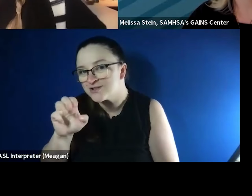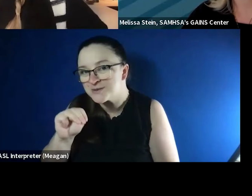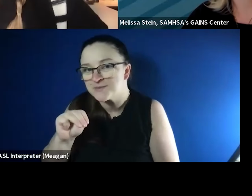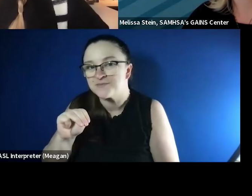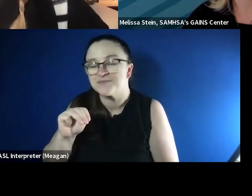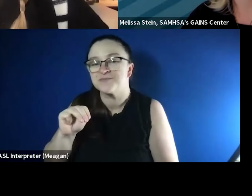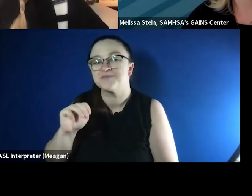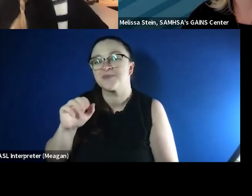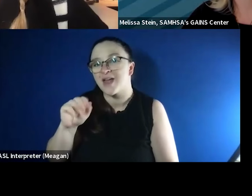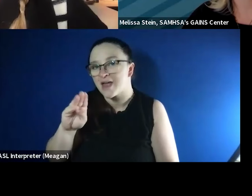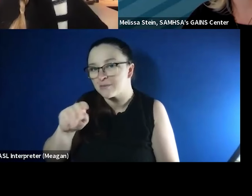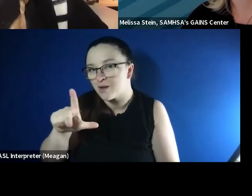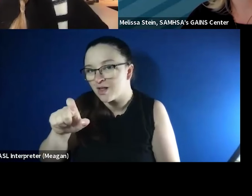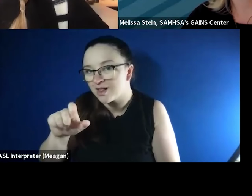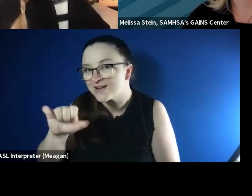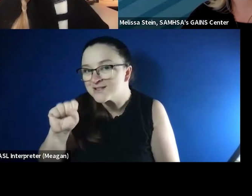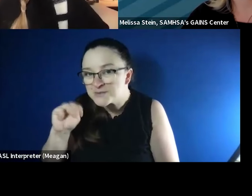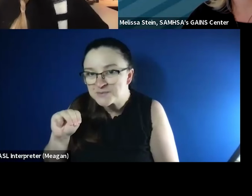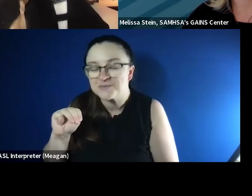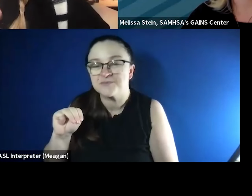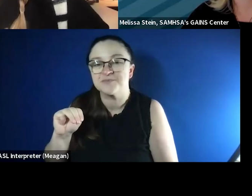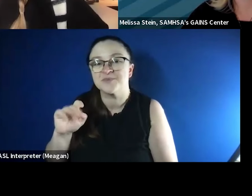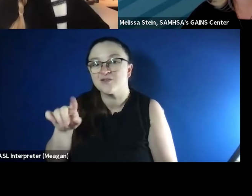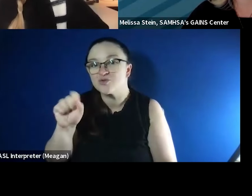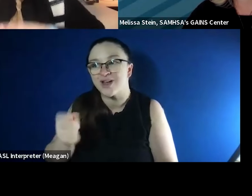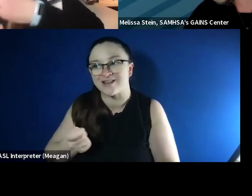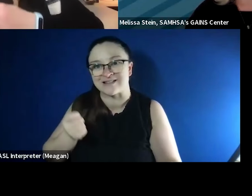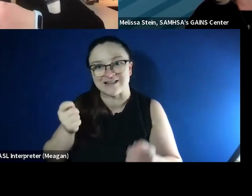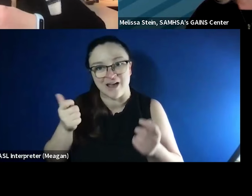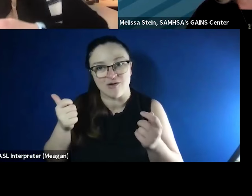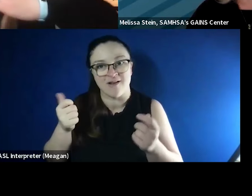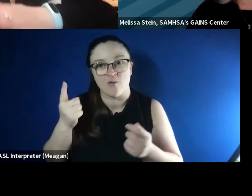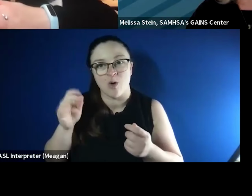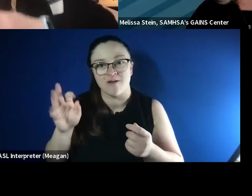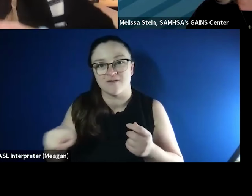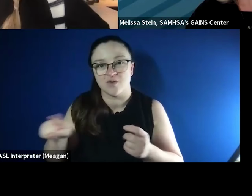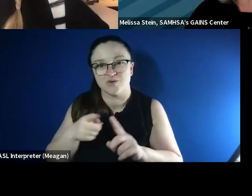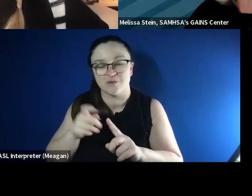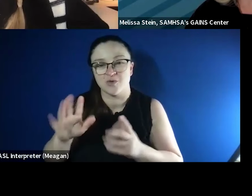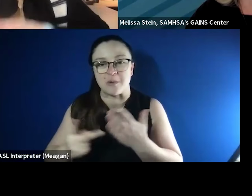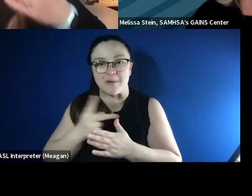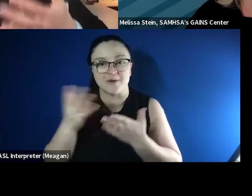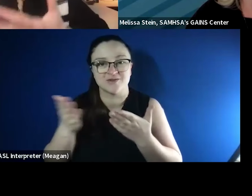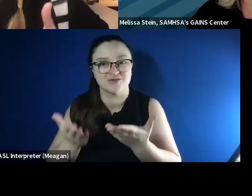ableism. If you can get rid of one of those by having your primary services offered through kind of an older